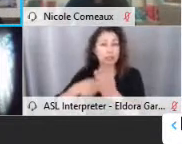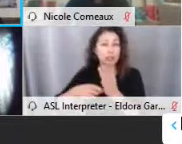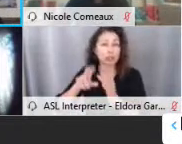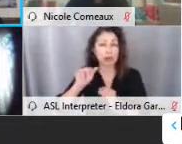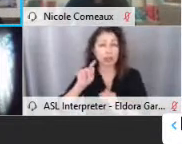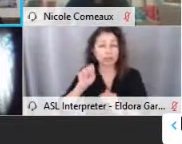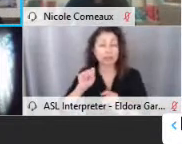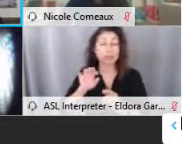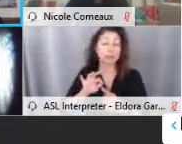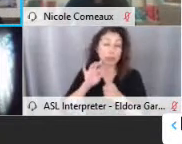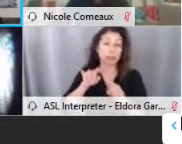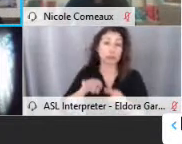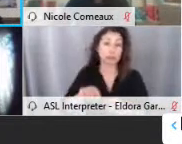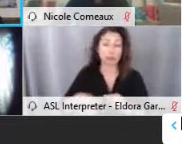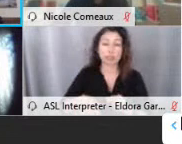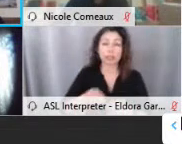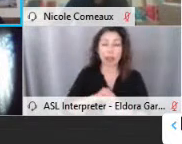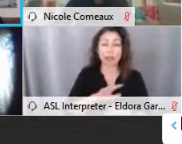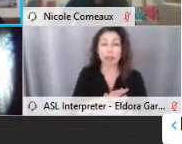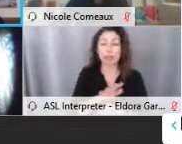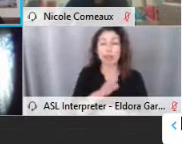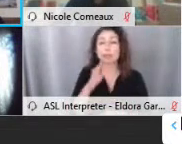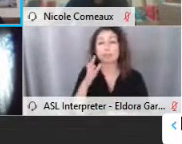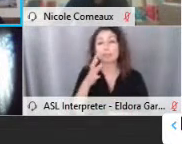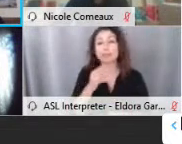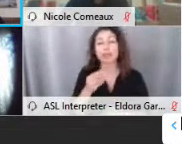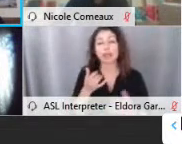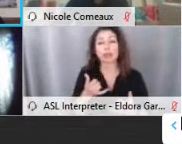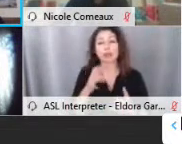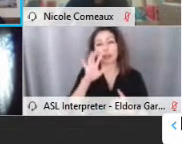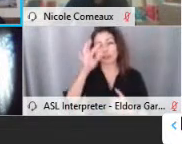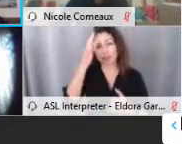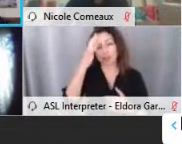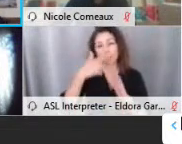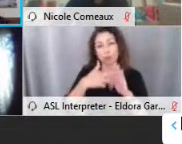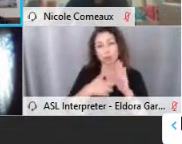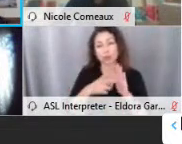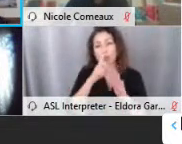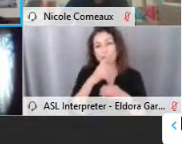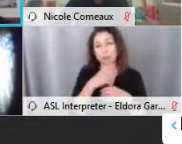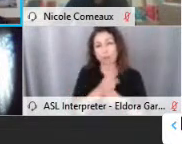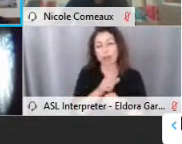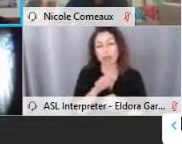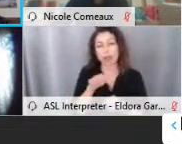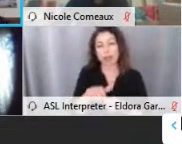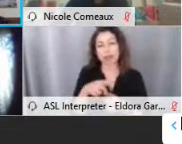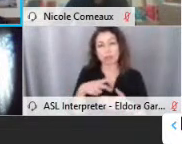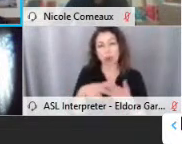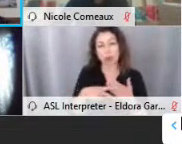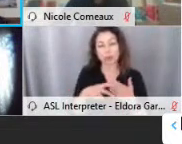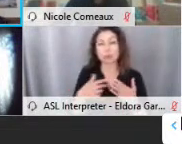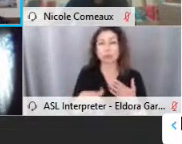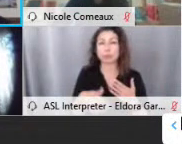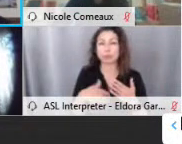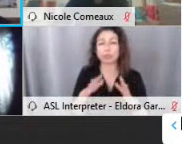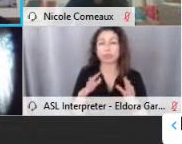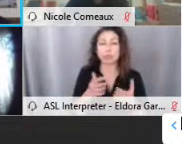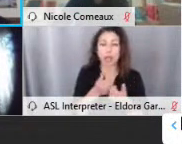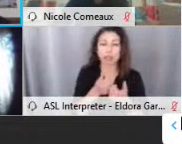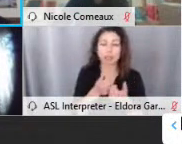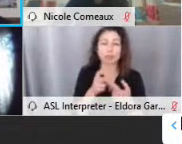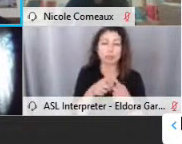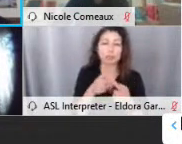during a pandemic. And the current federal rules that are in place really make the program challenging